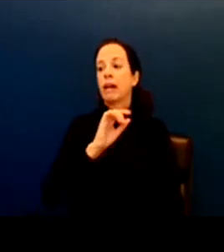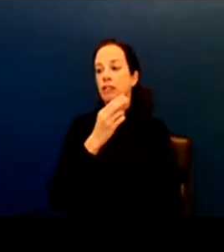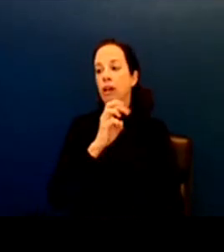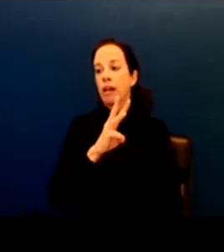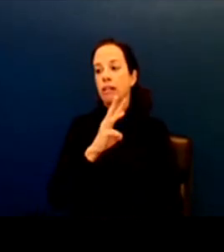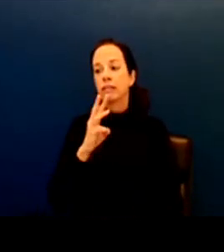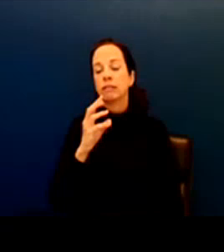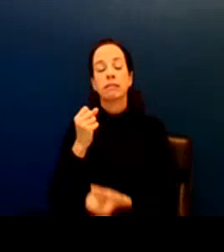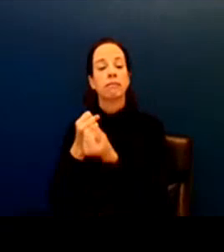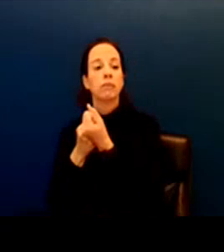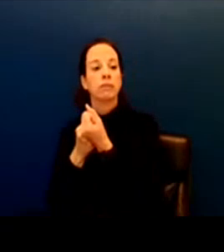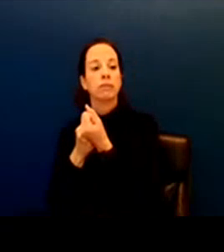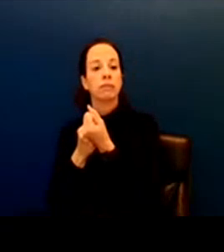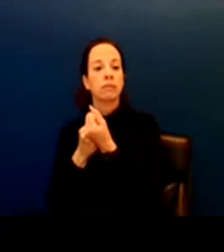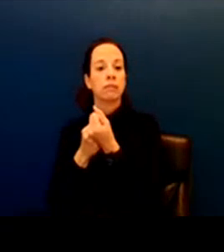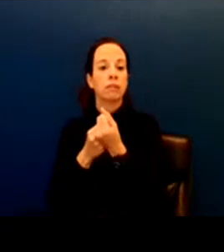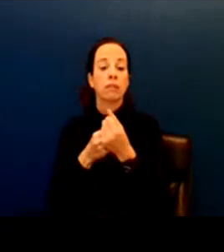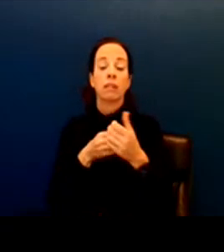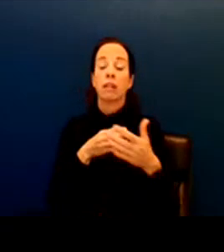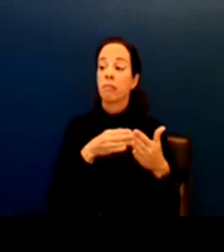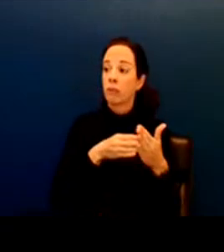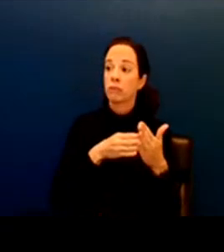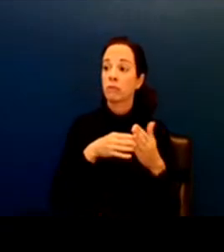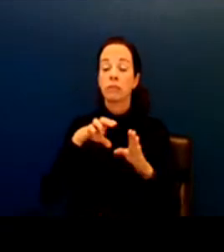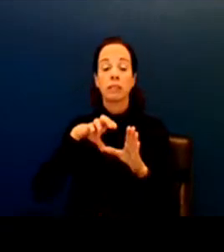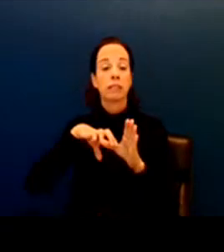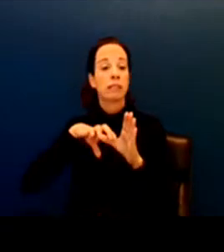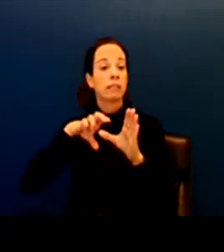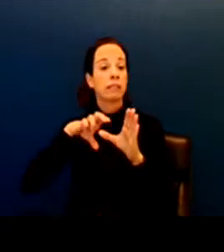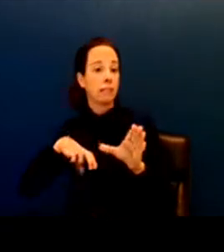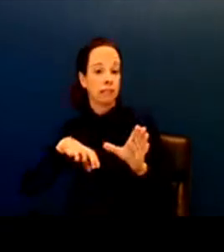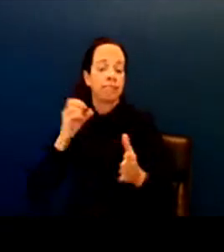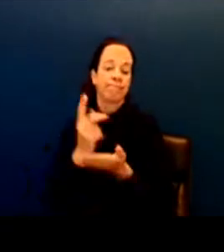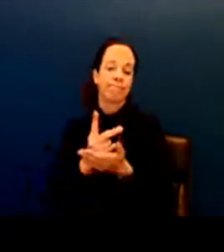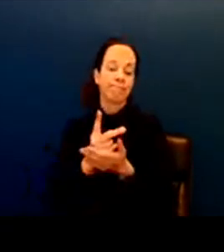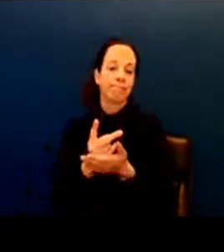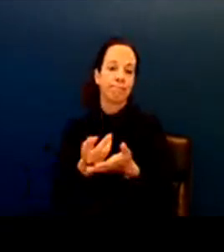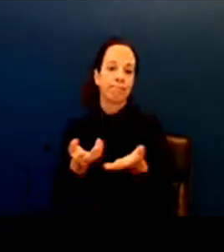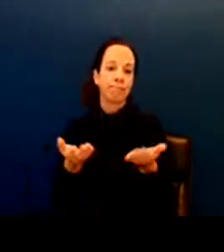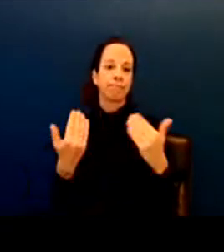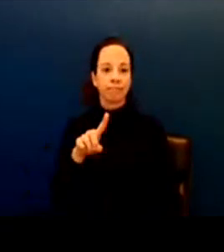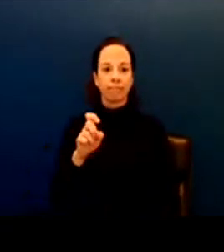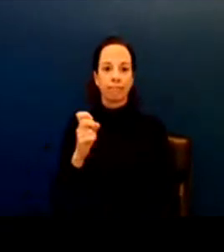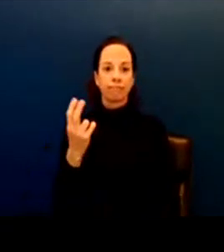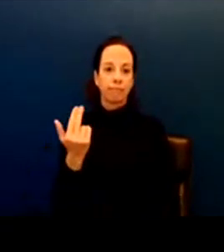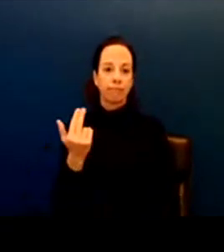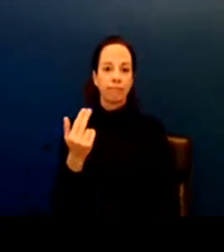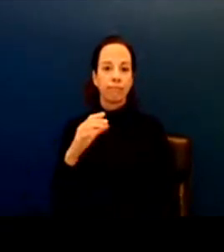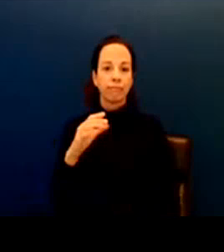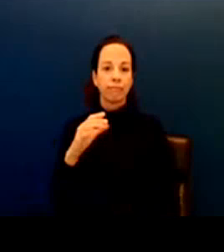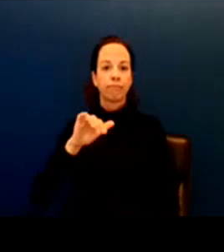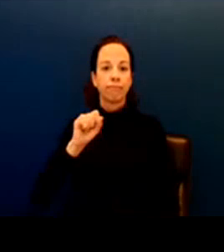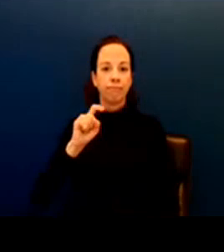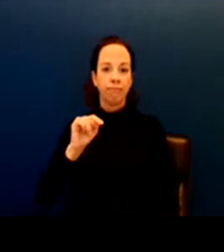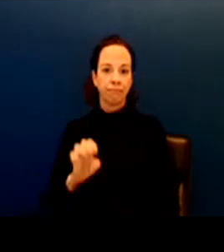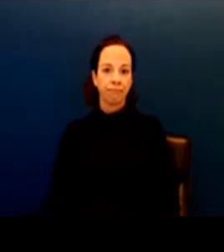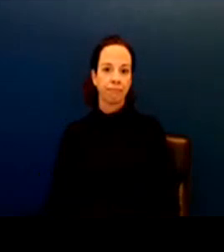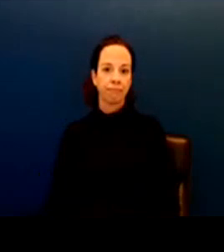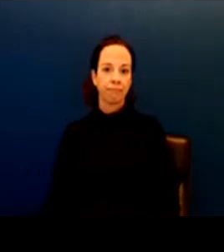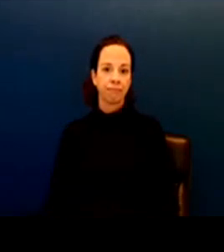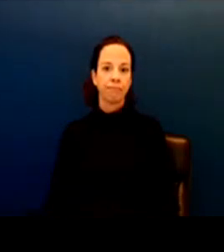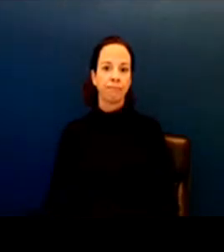Opposed? Abstentions? Motion is approved. Moving to item 113, Celeste.